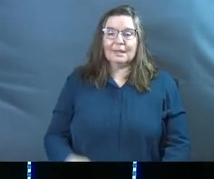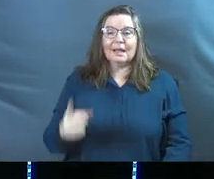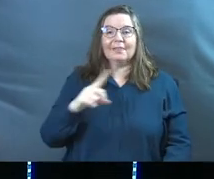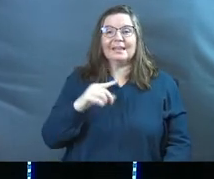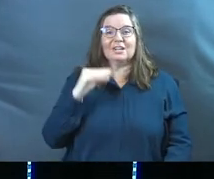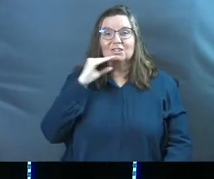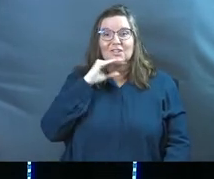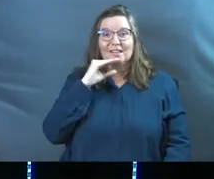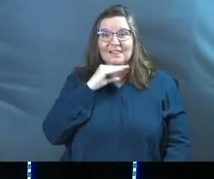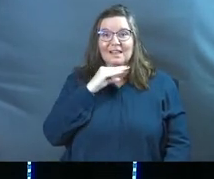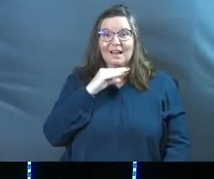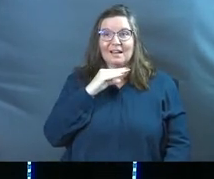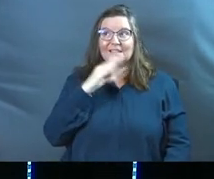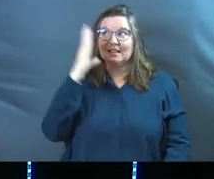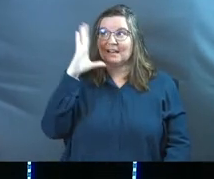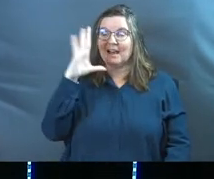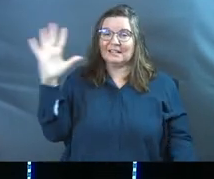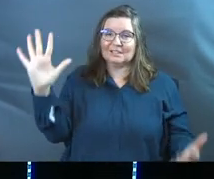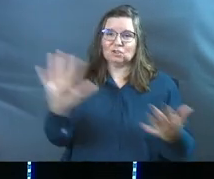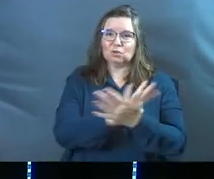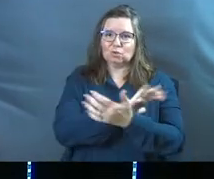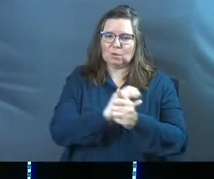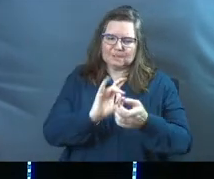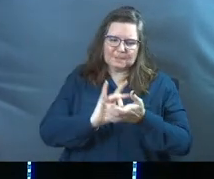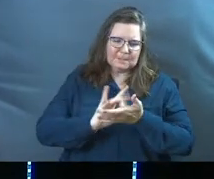These are the lies that God is kicking down.